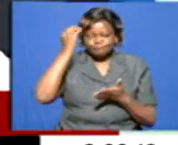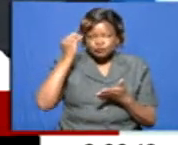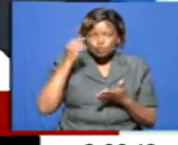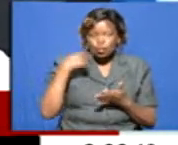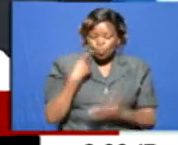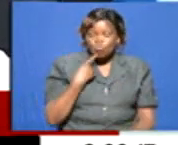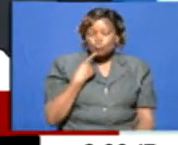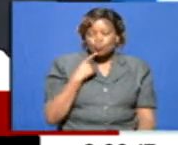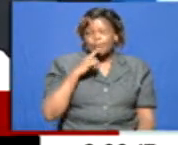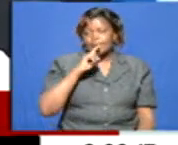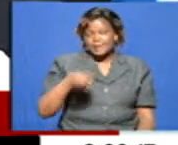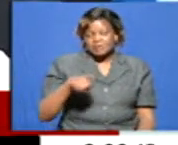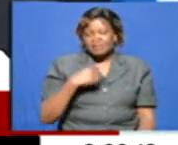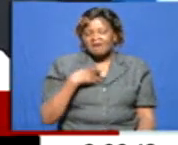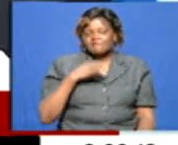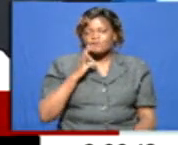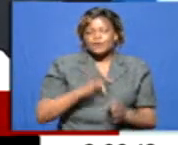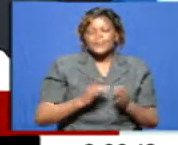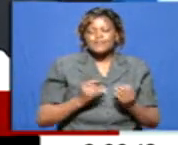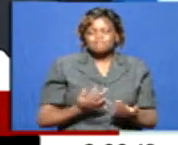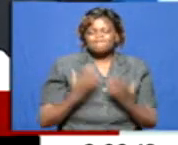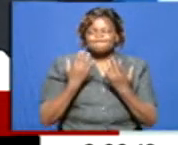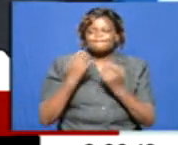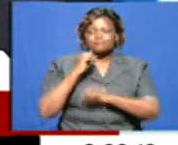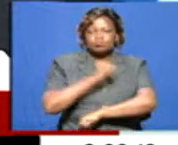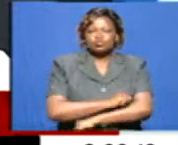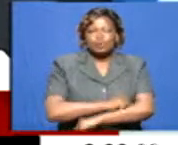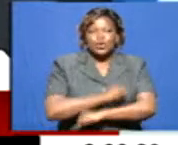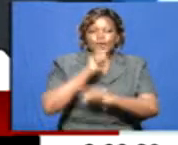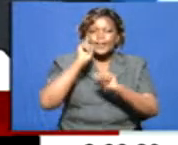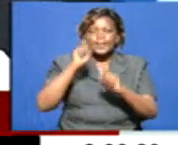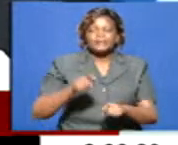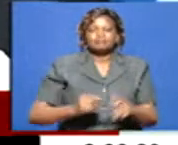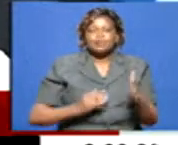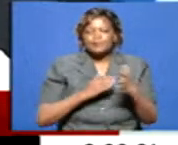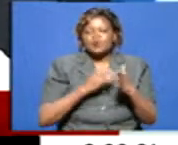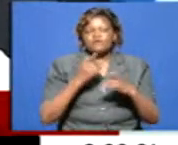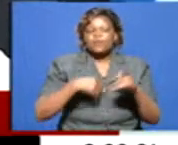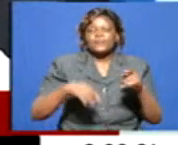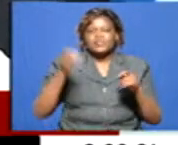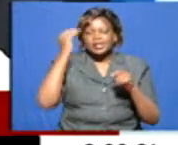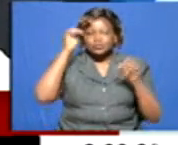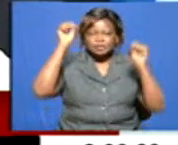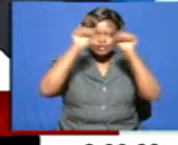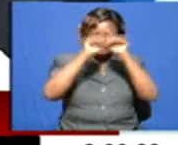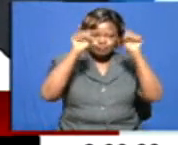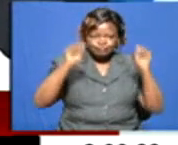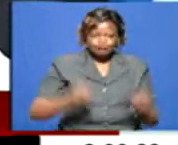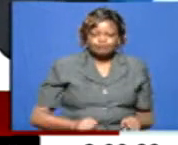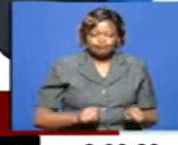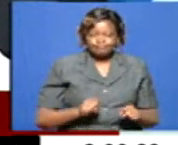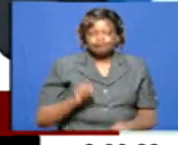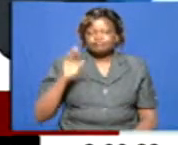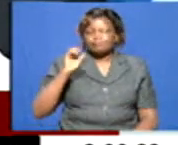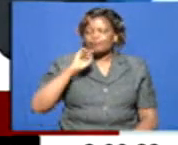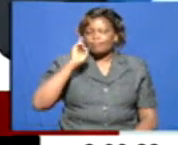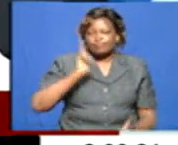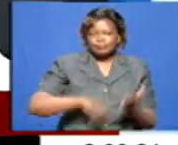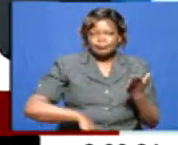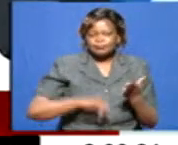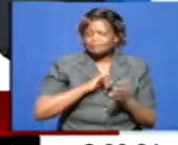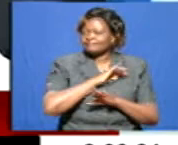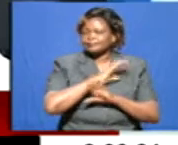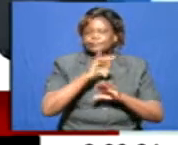guilty of arson will be locked out of the education system. Professor Magoha says that no